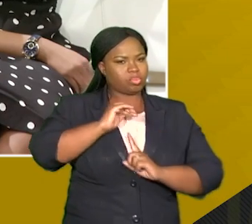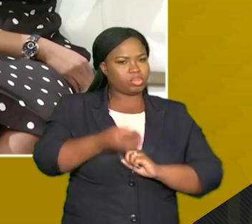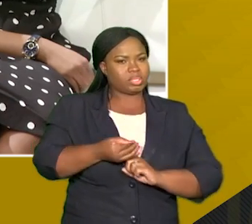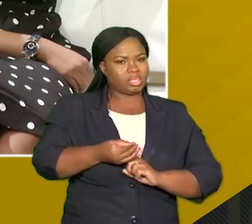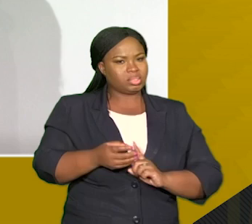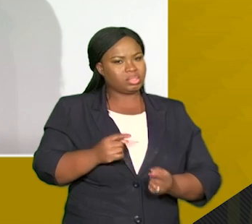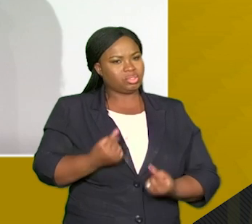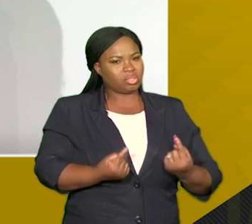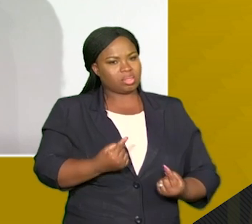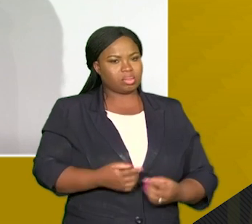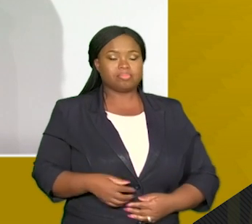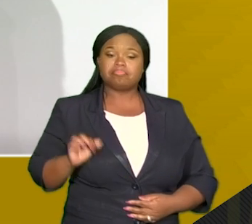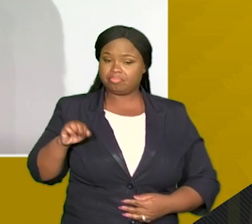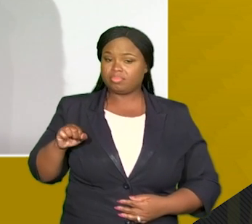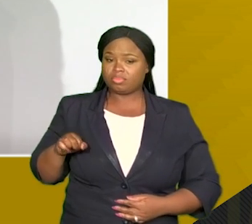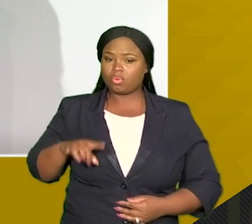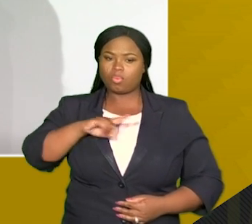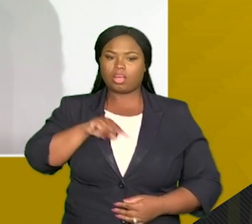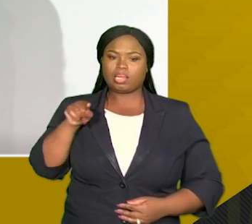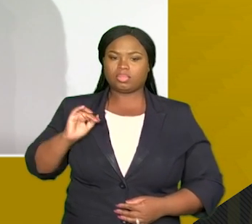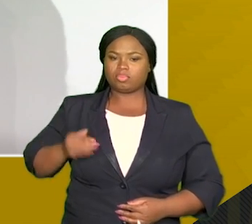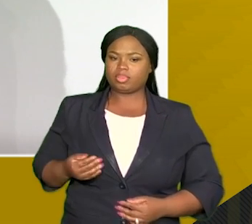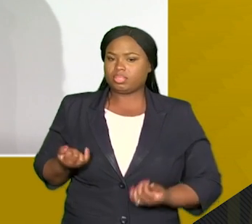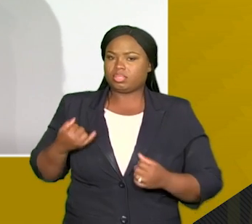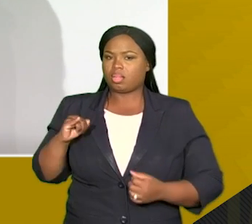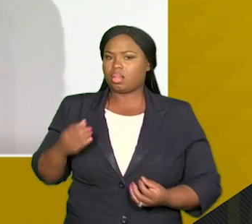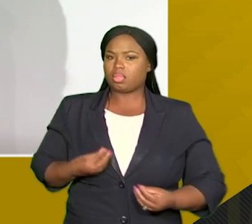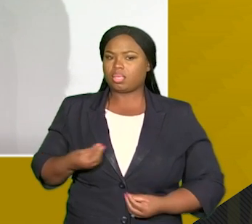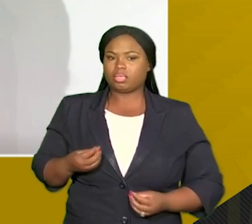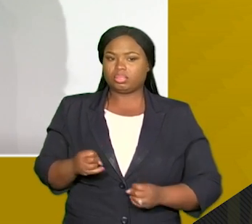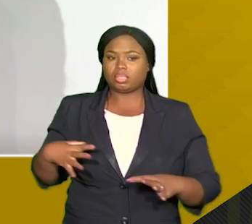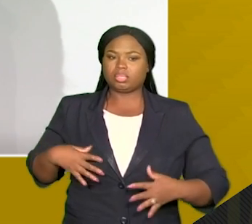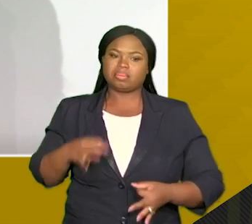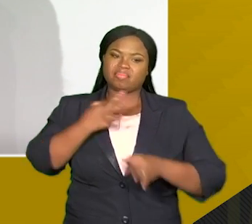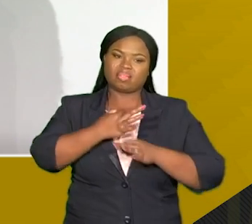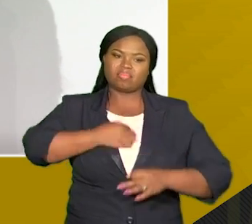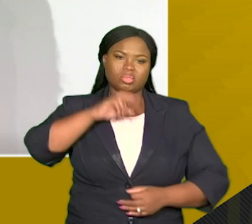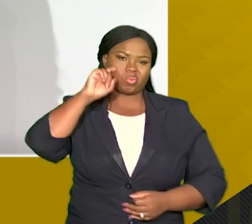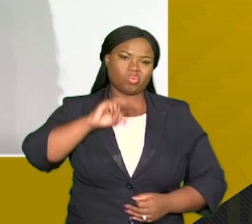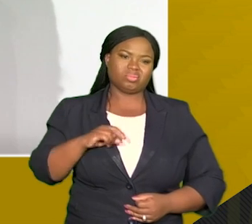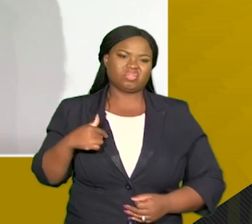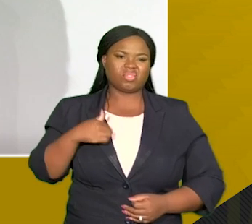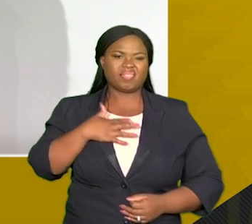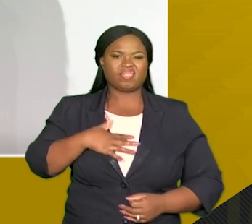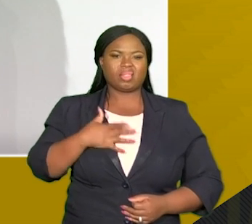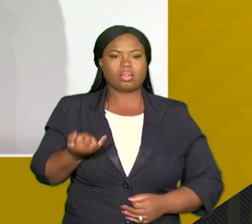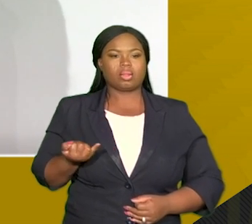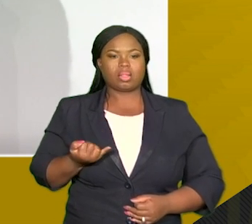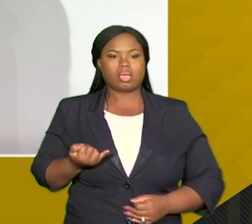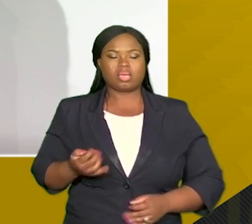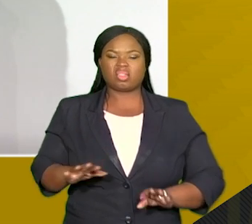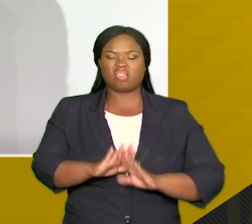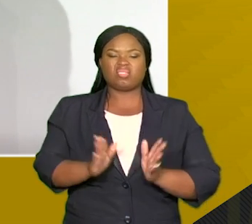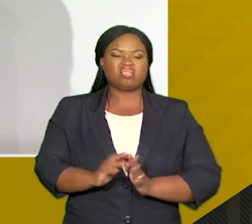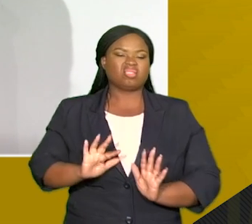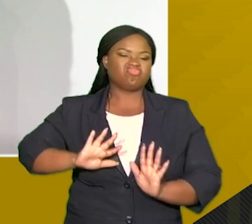for each other? Yes, they are, because she's young and she's starting her career and my dad is old. So I feel as if they just sweep everything